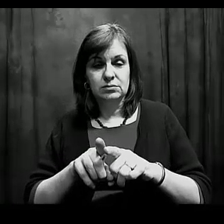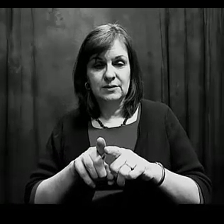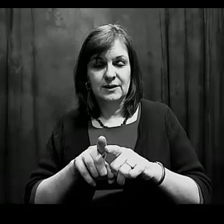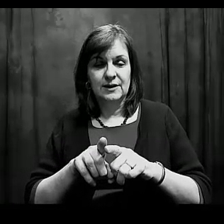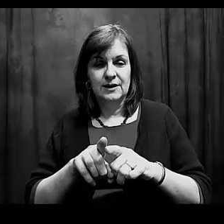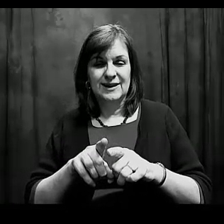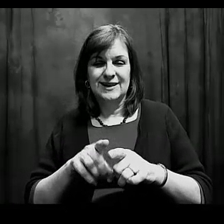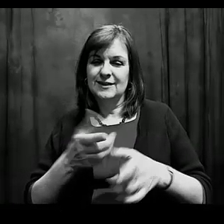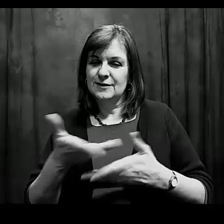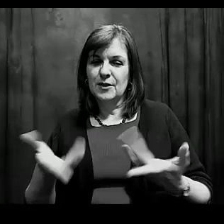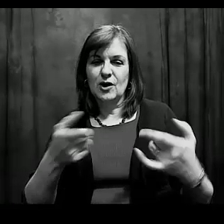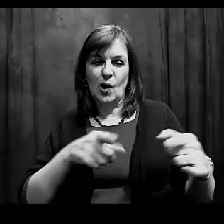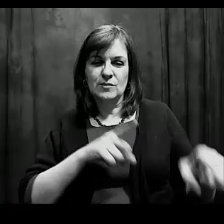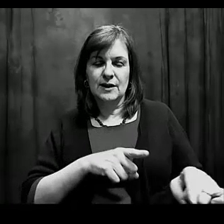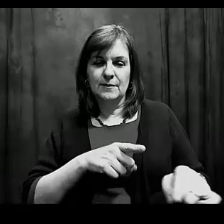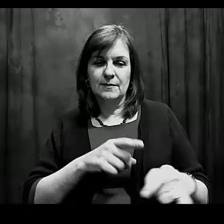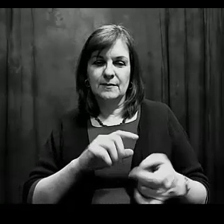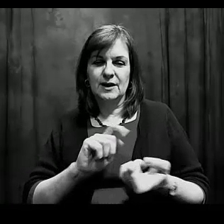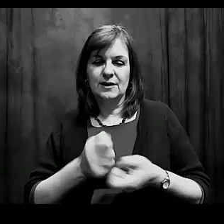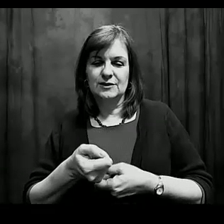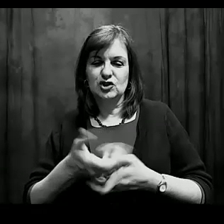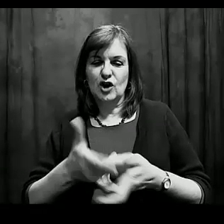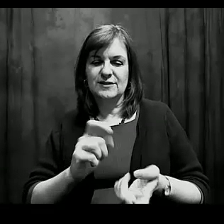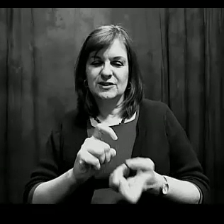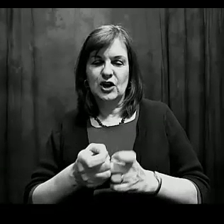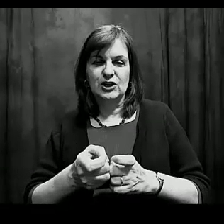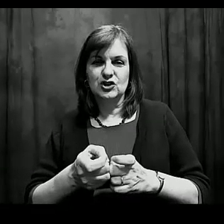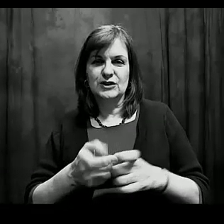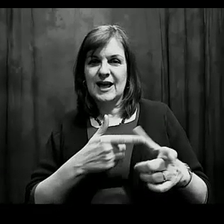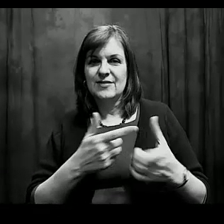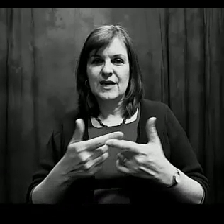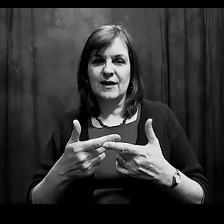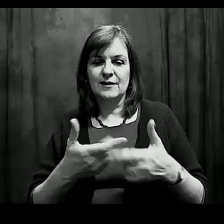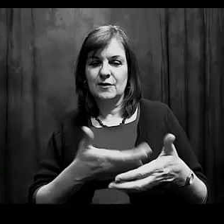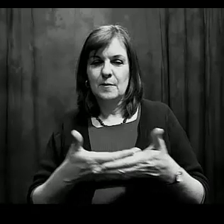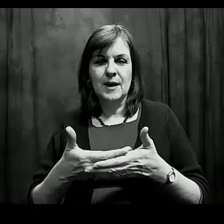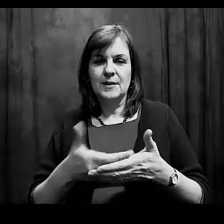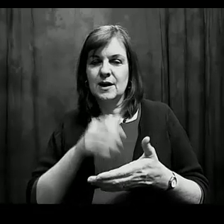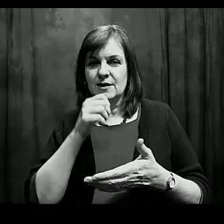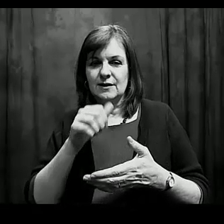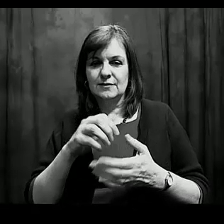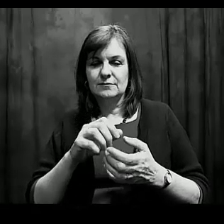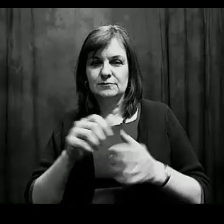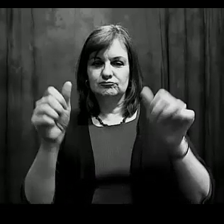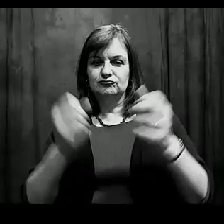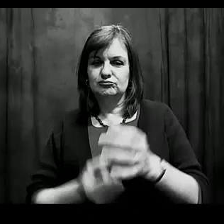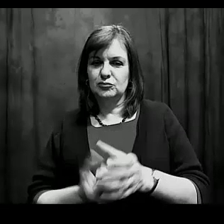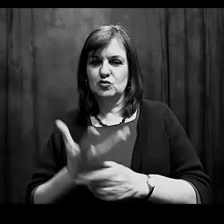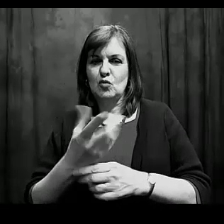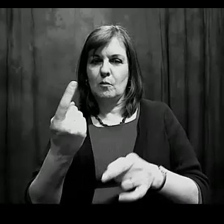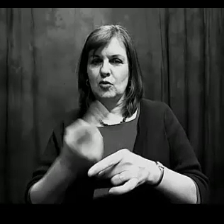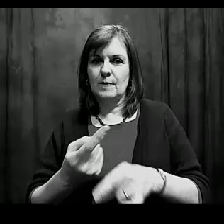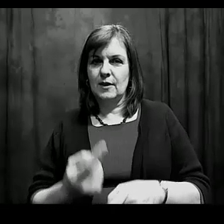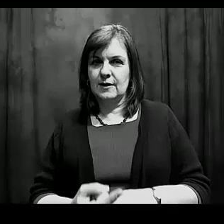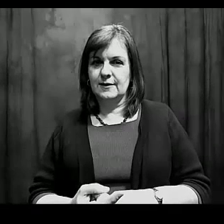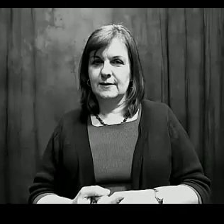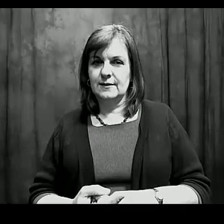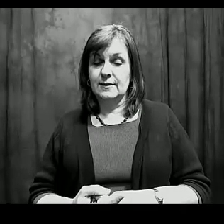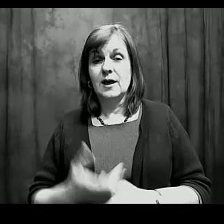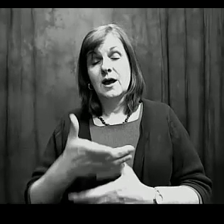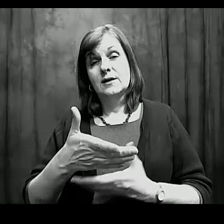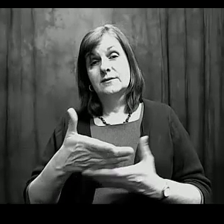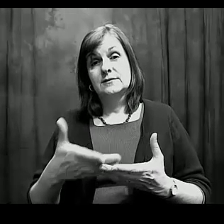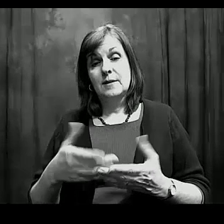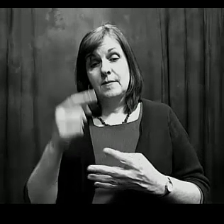will cause changes and not allow the offspring to actually form properly.